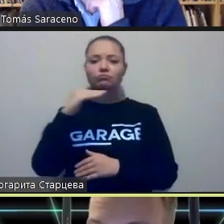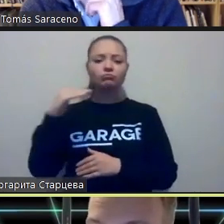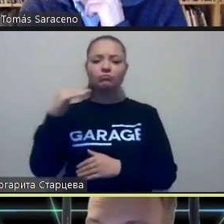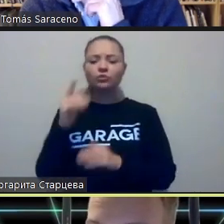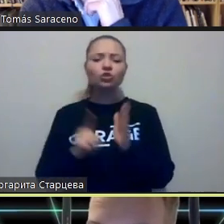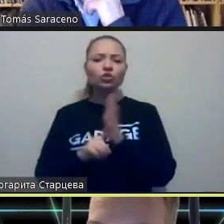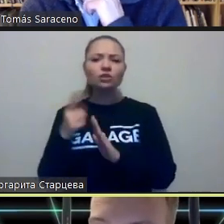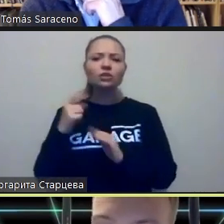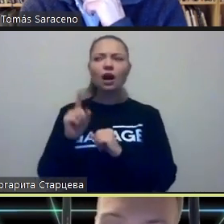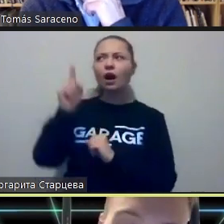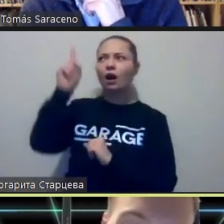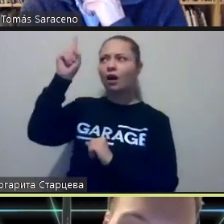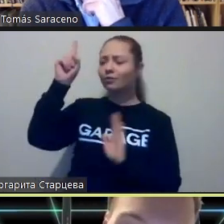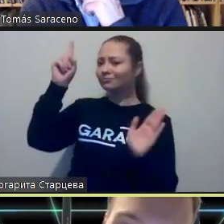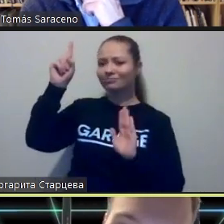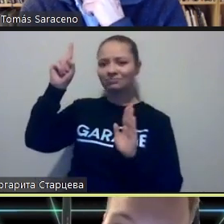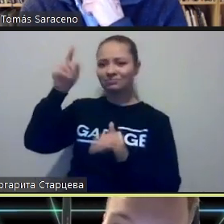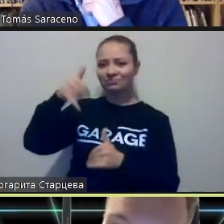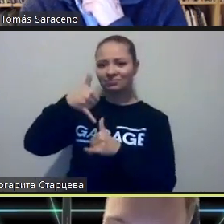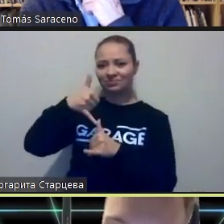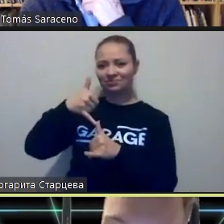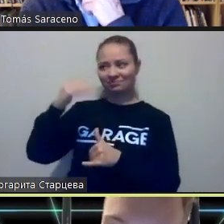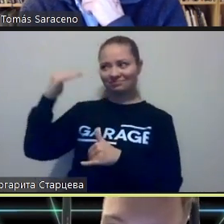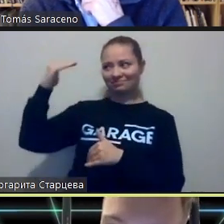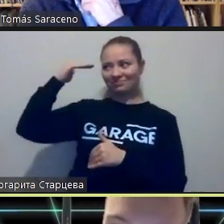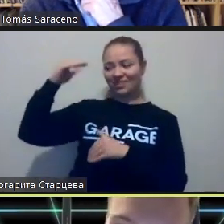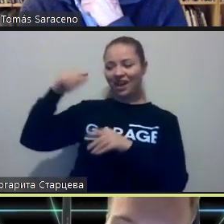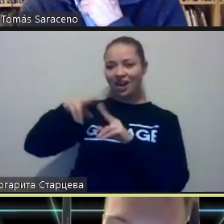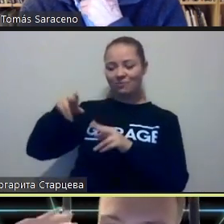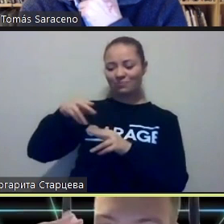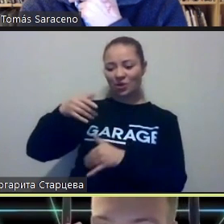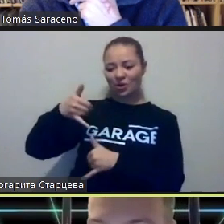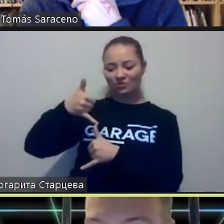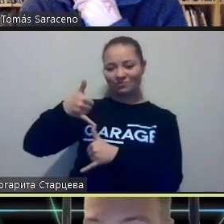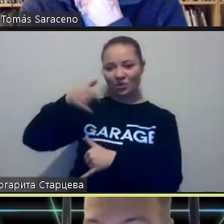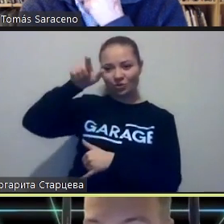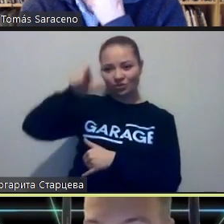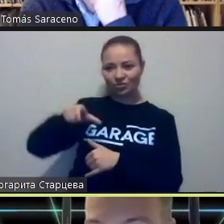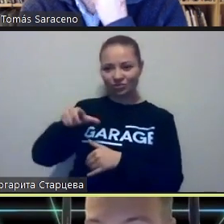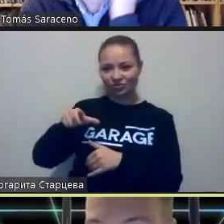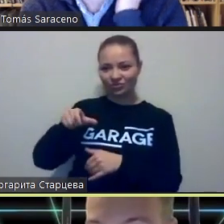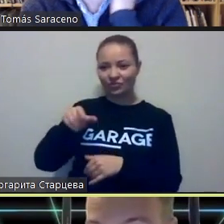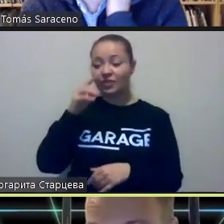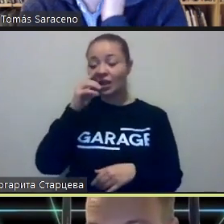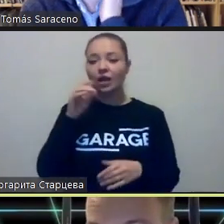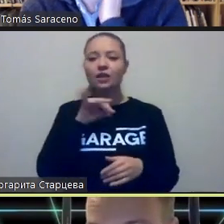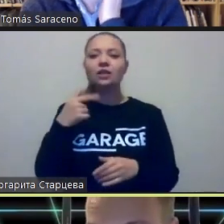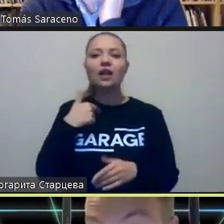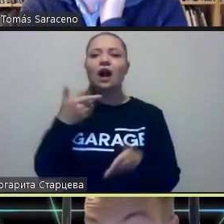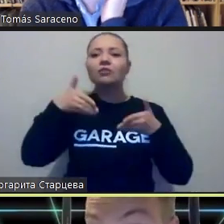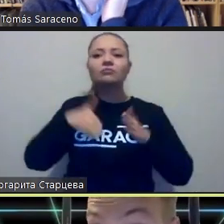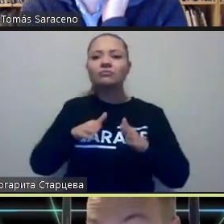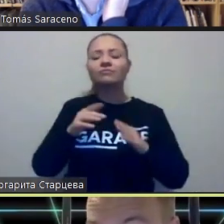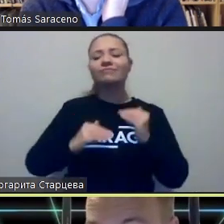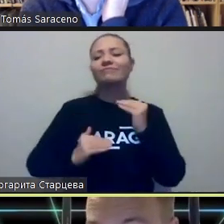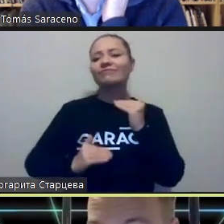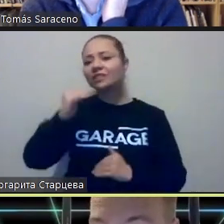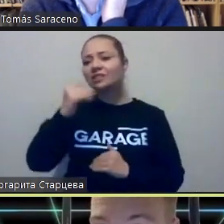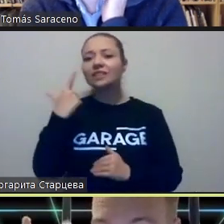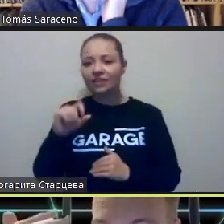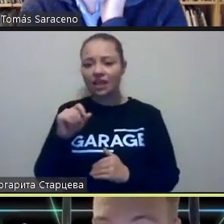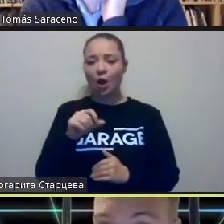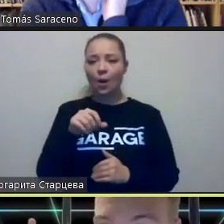ideas of space, that space begins at the height of our heads. I grew up far up north beyond the